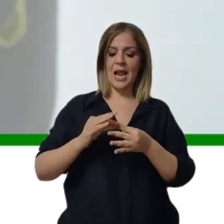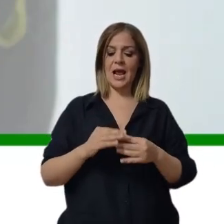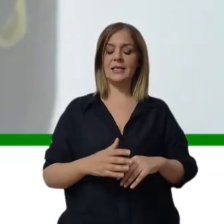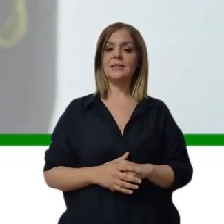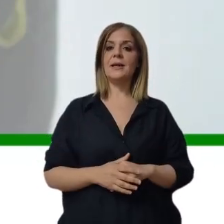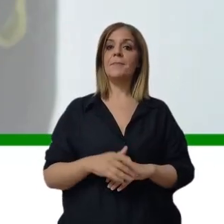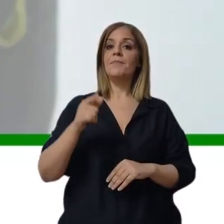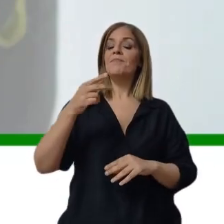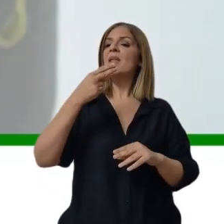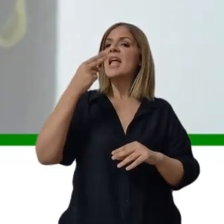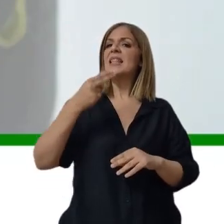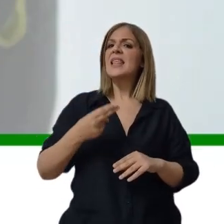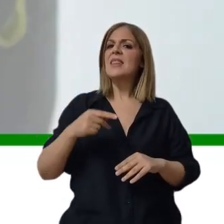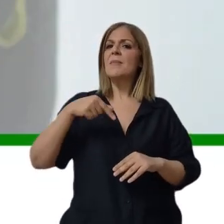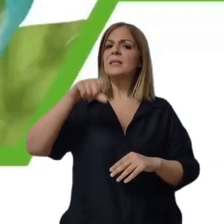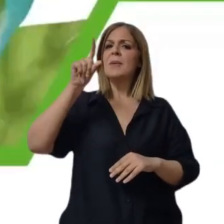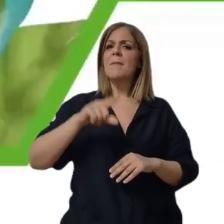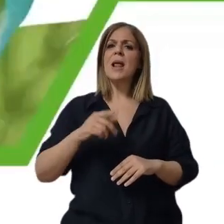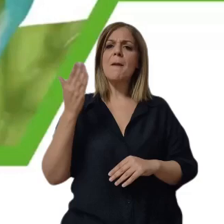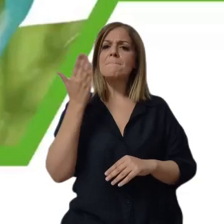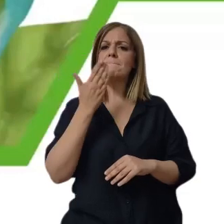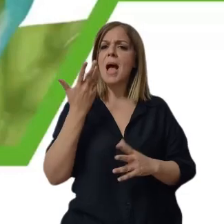the content of this webinar.